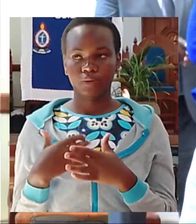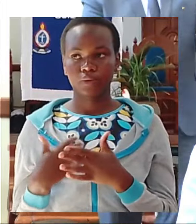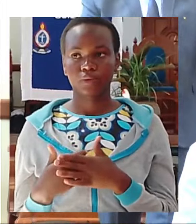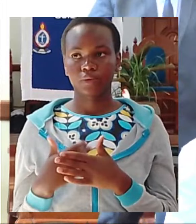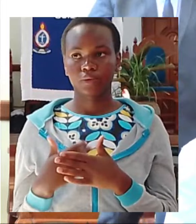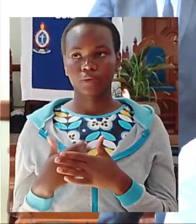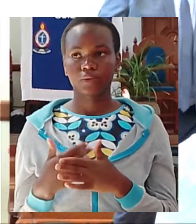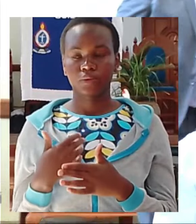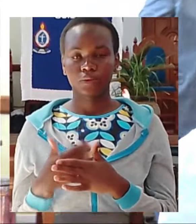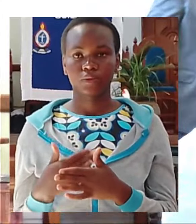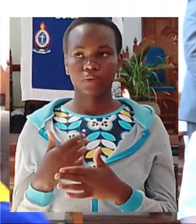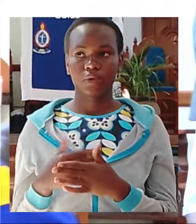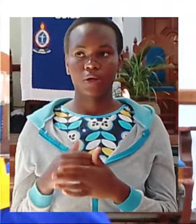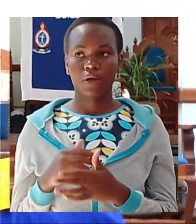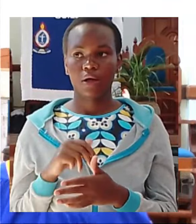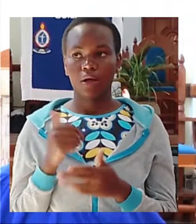nani